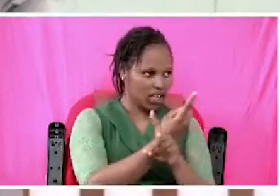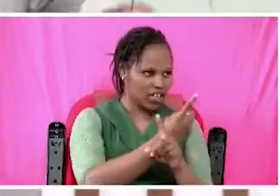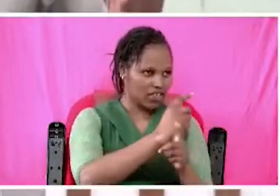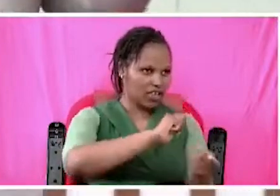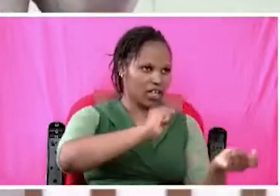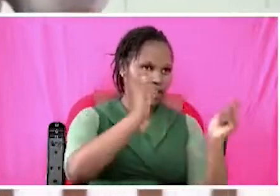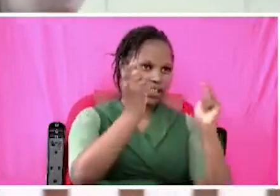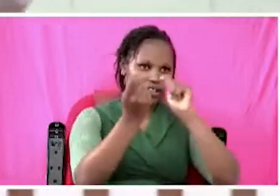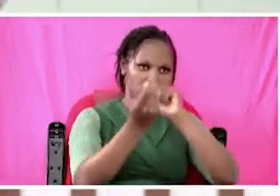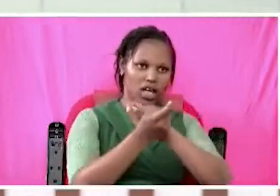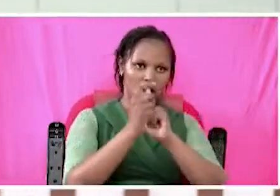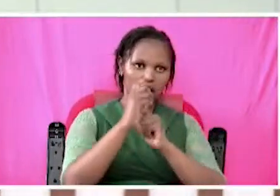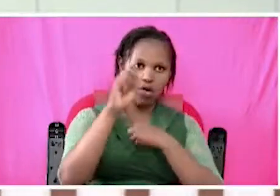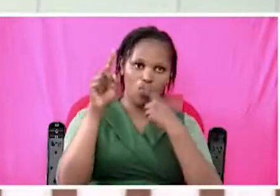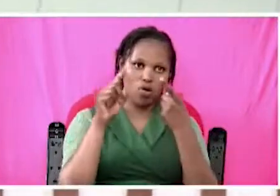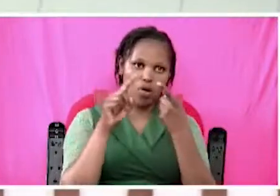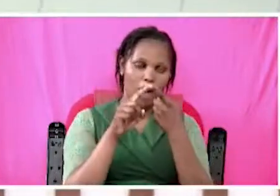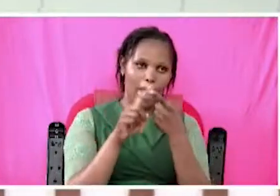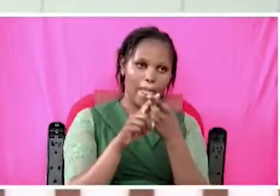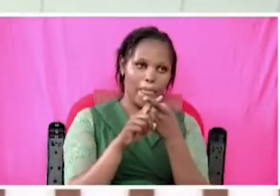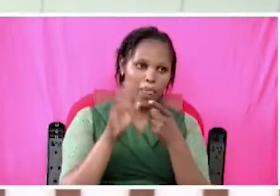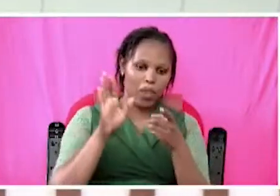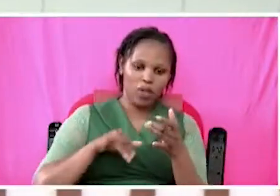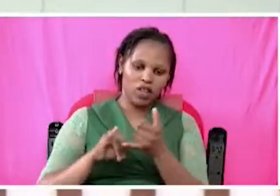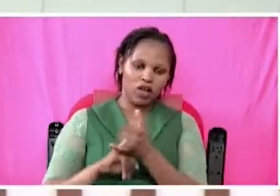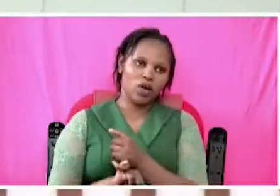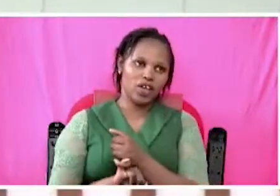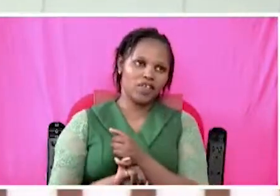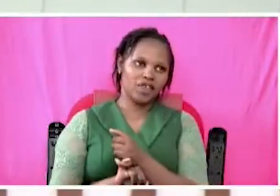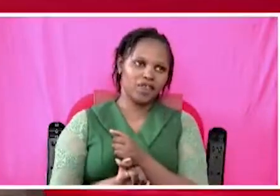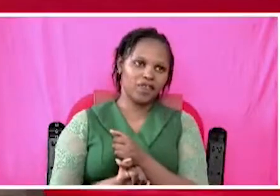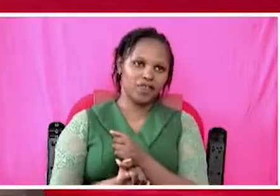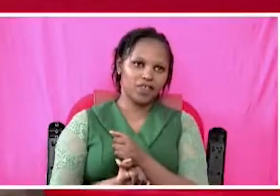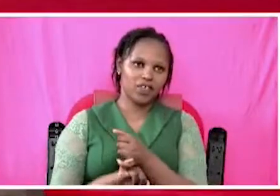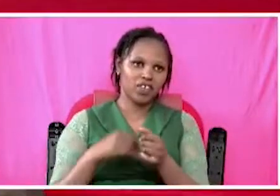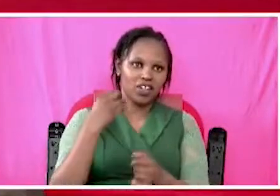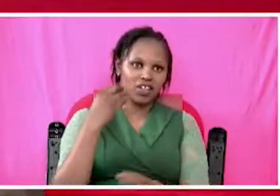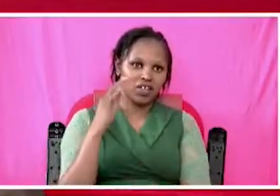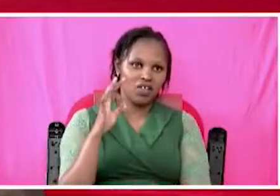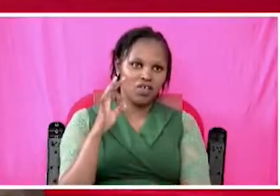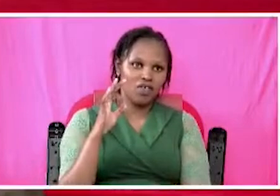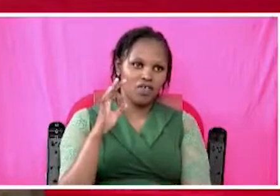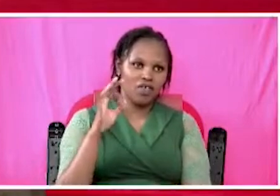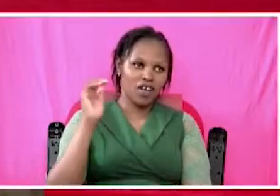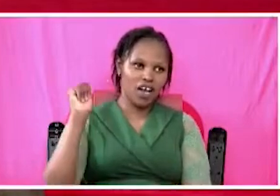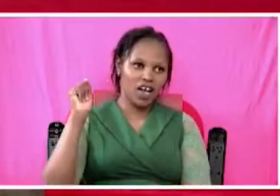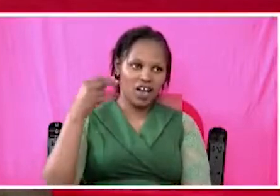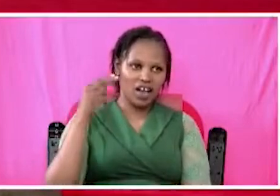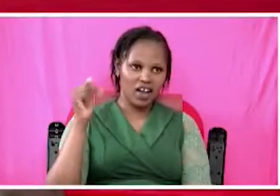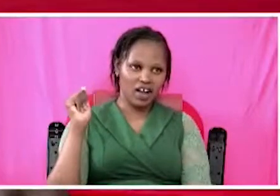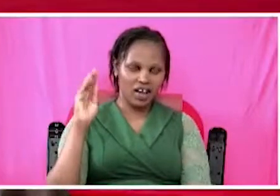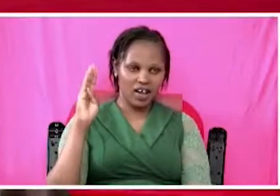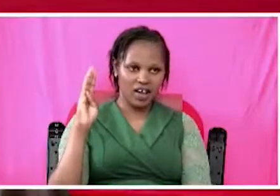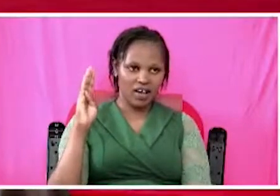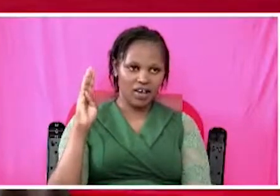When the wife of Ahab, whose name is called